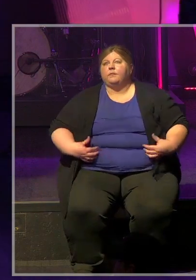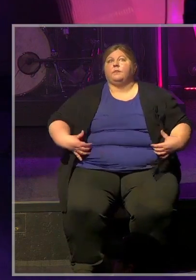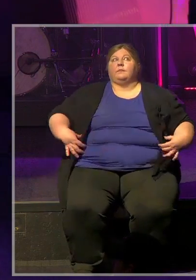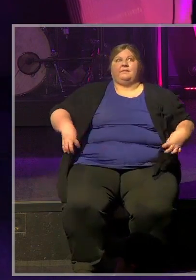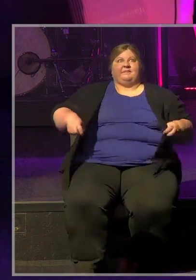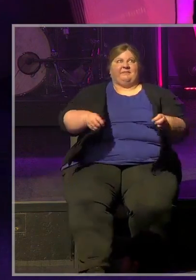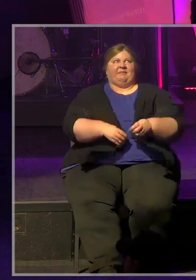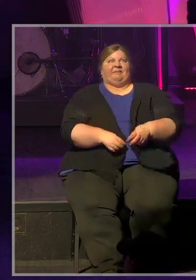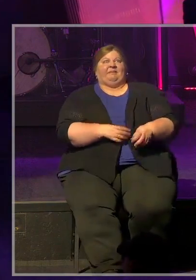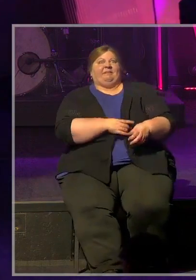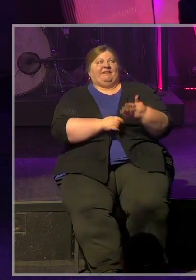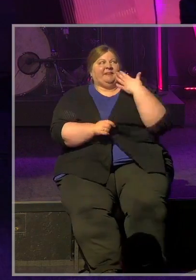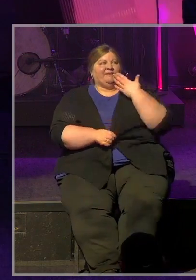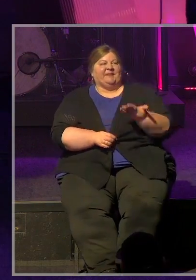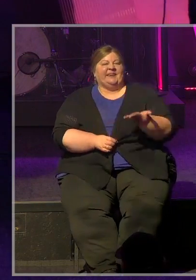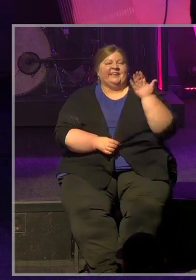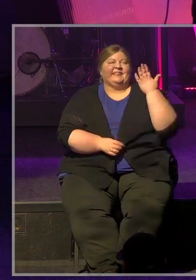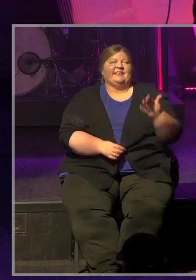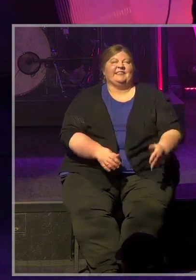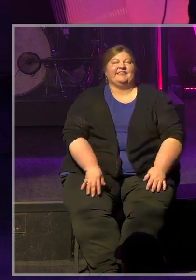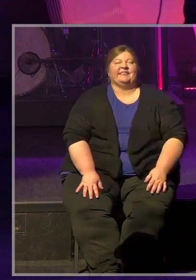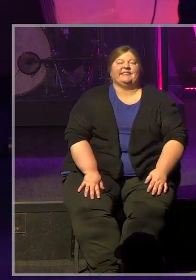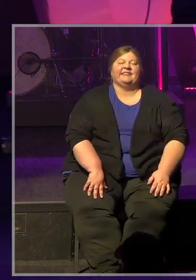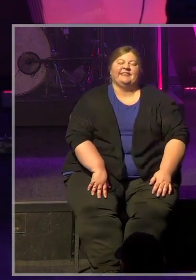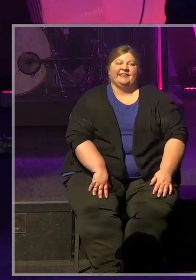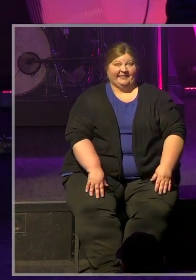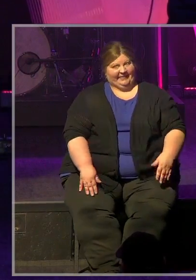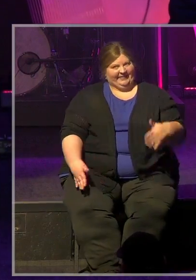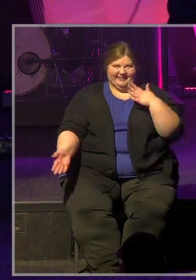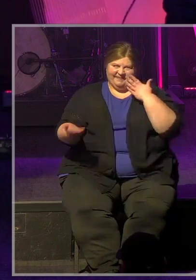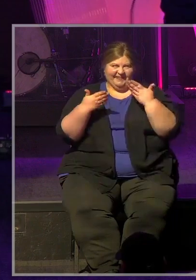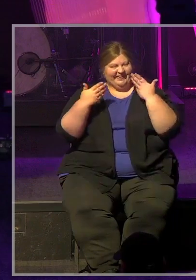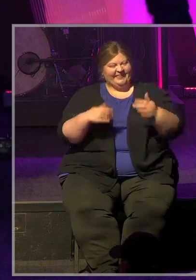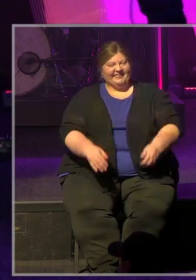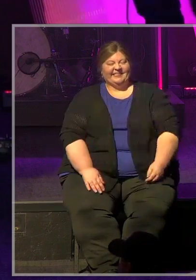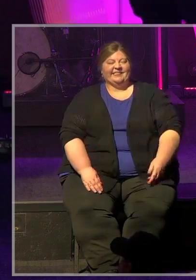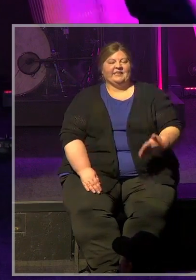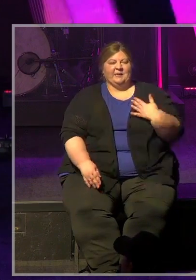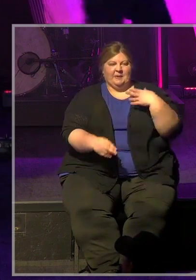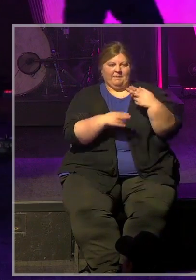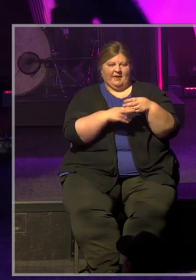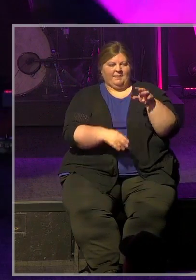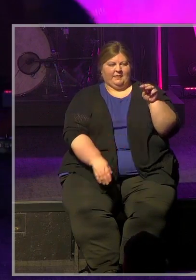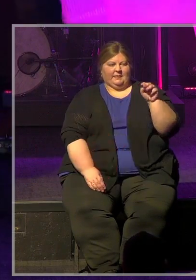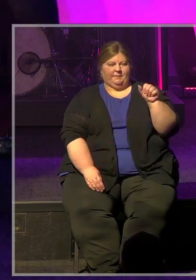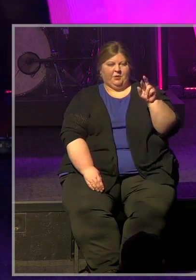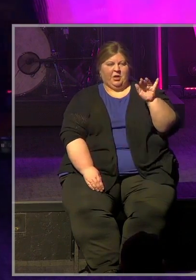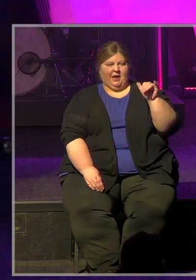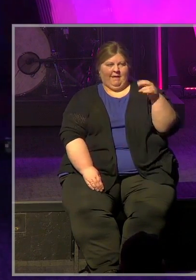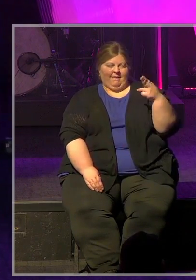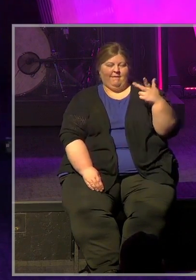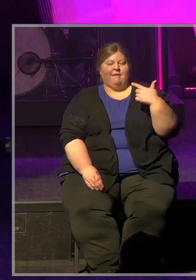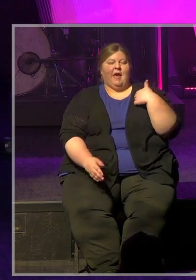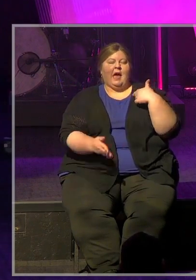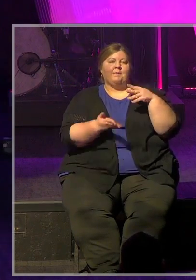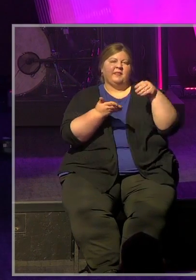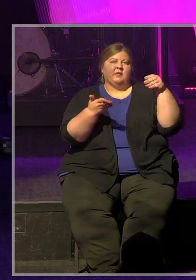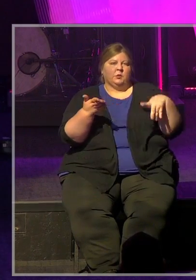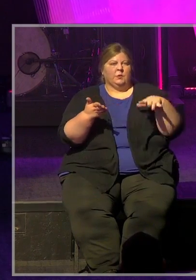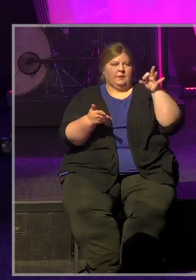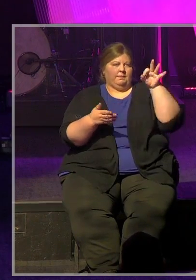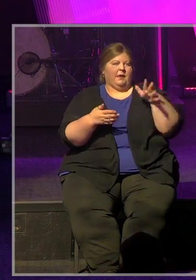Well, good morning, Frontline. Good morning. My name is Mariah, and I'm the student pastor